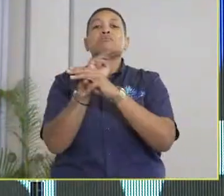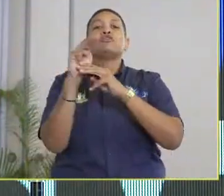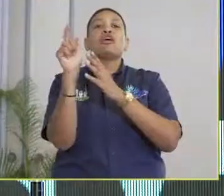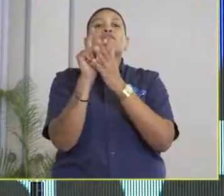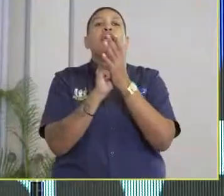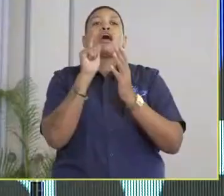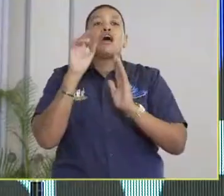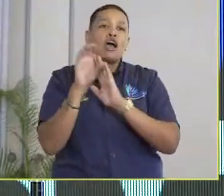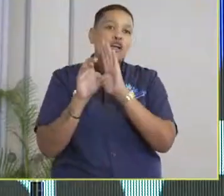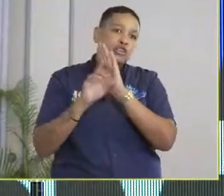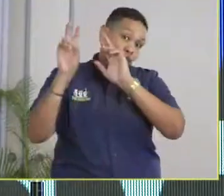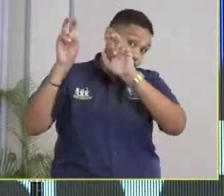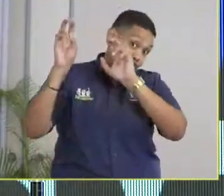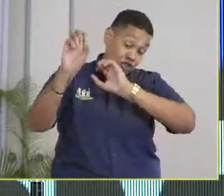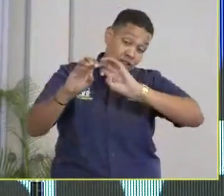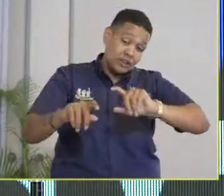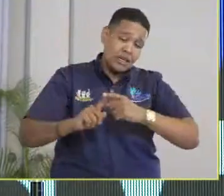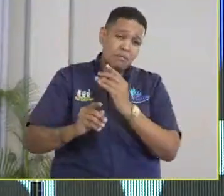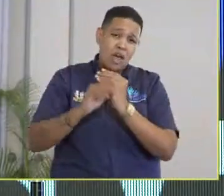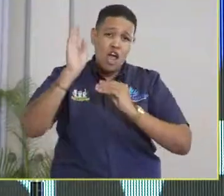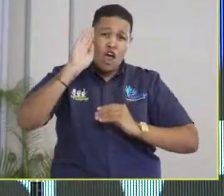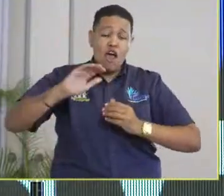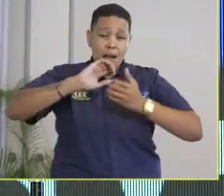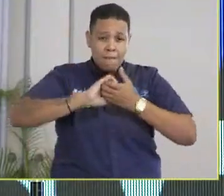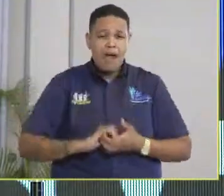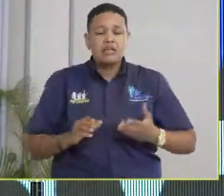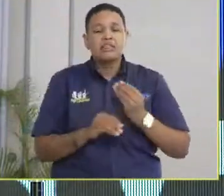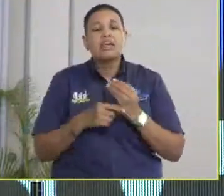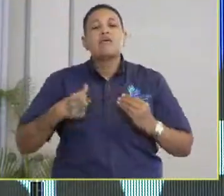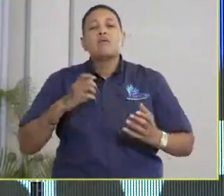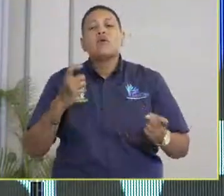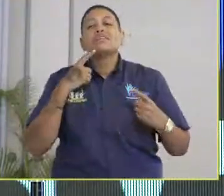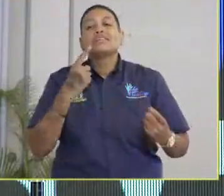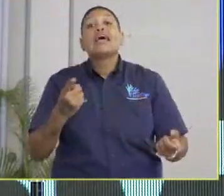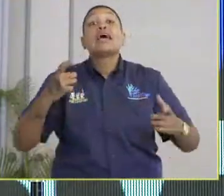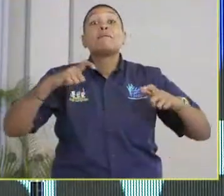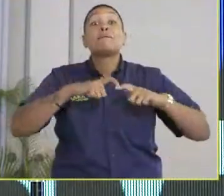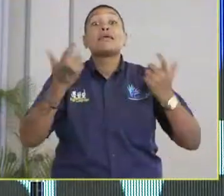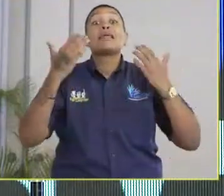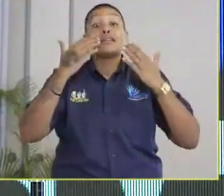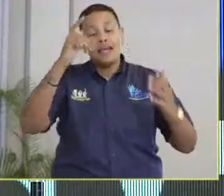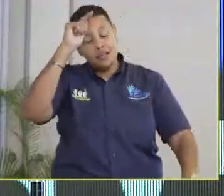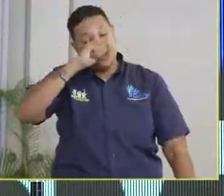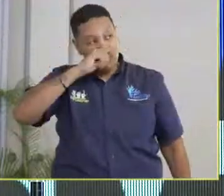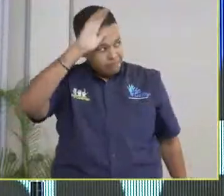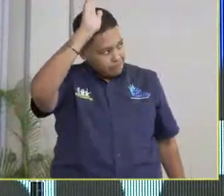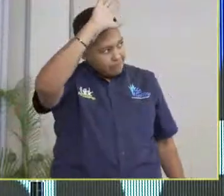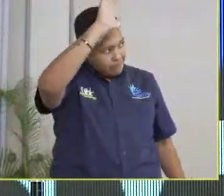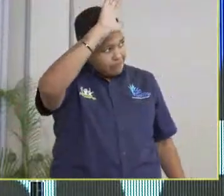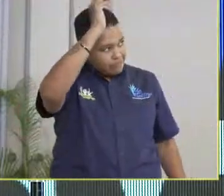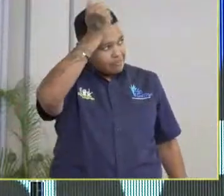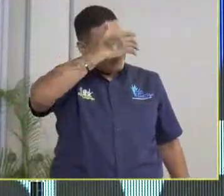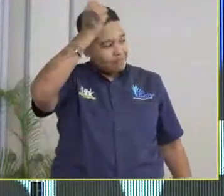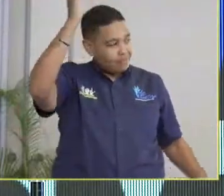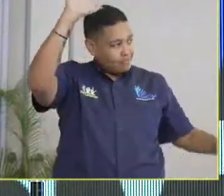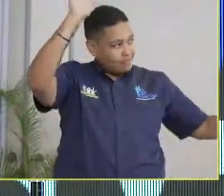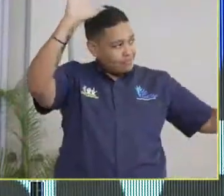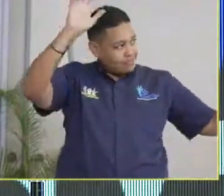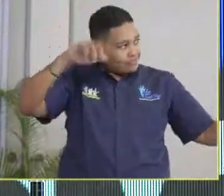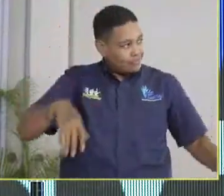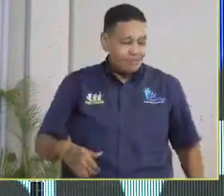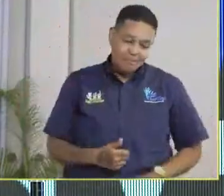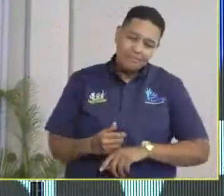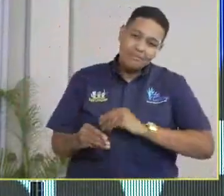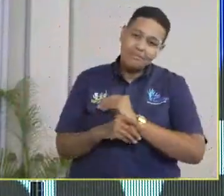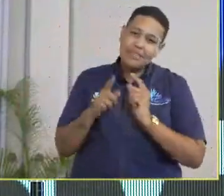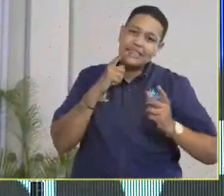and Constitutional Affairs and to all the partners. We'd also like to say a big thank you to Tony, our interpreter, who brought the law, of course,